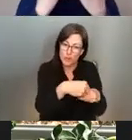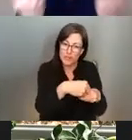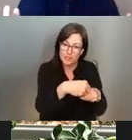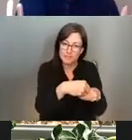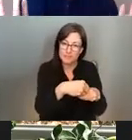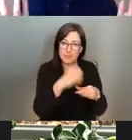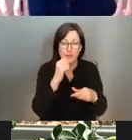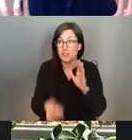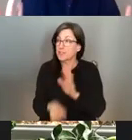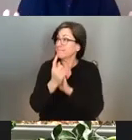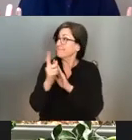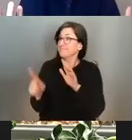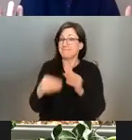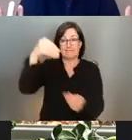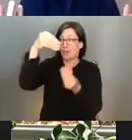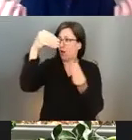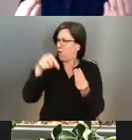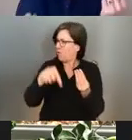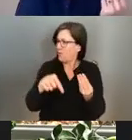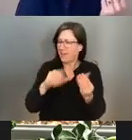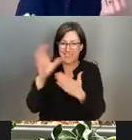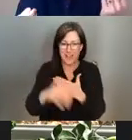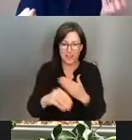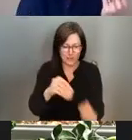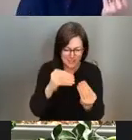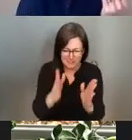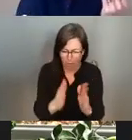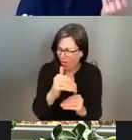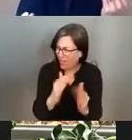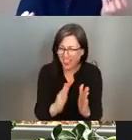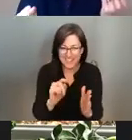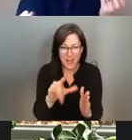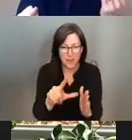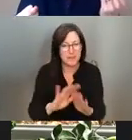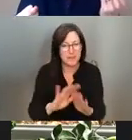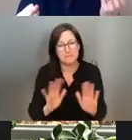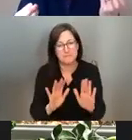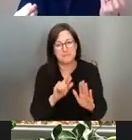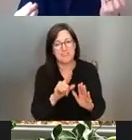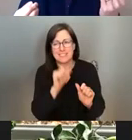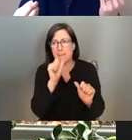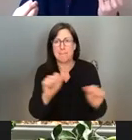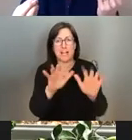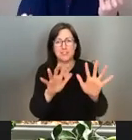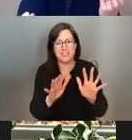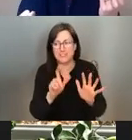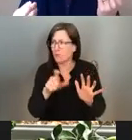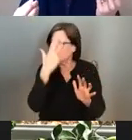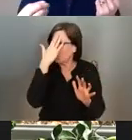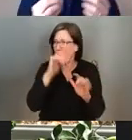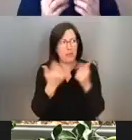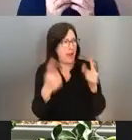sudden appearing in their calendar system as a small piece of towel, and they are magically supposed to know what that